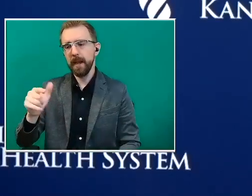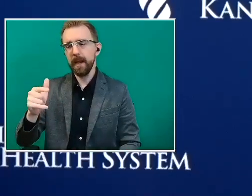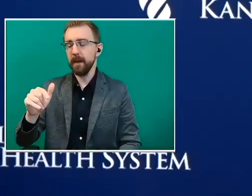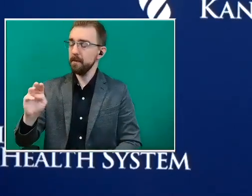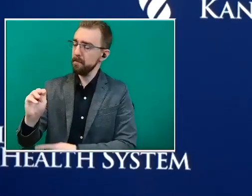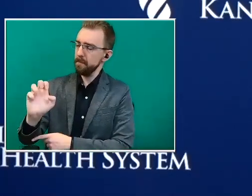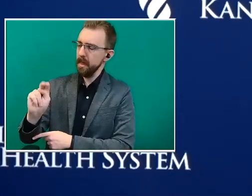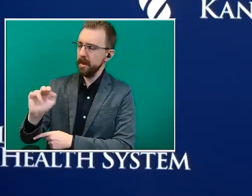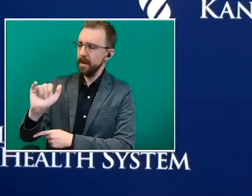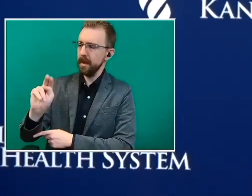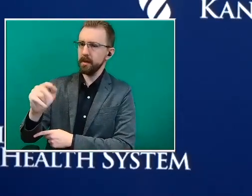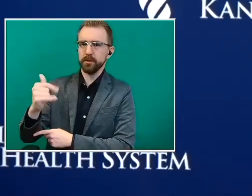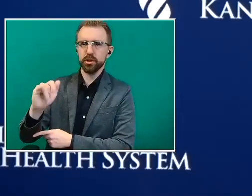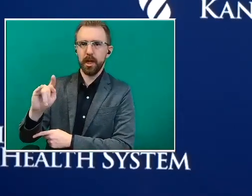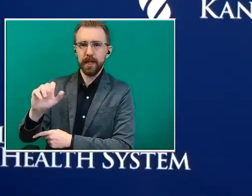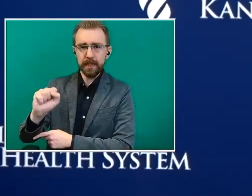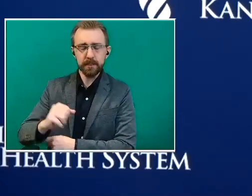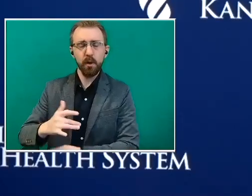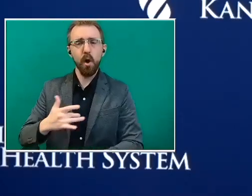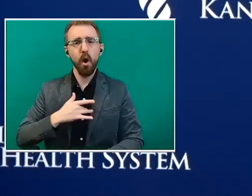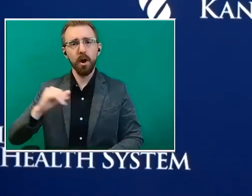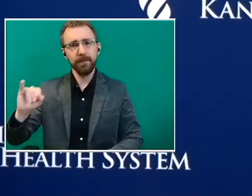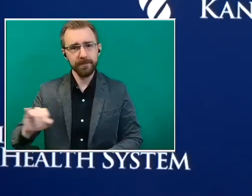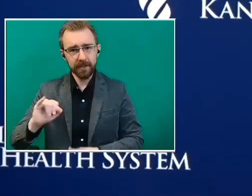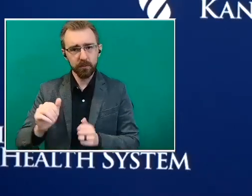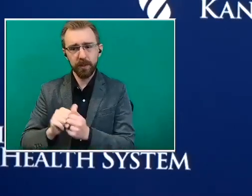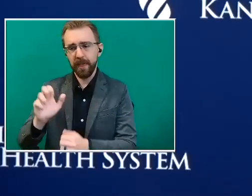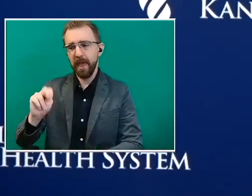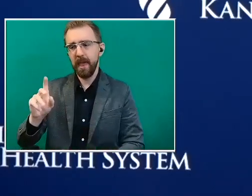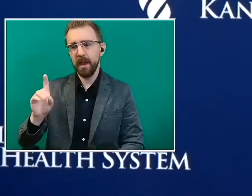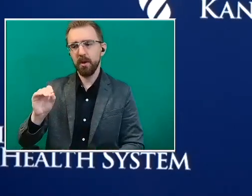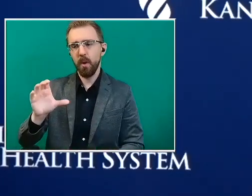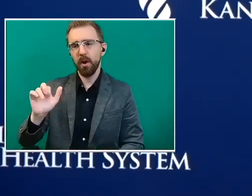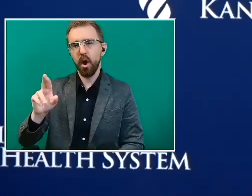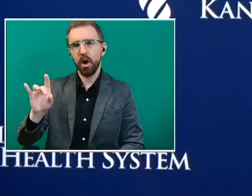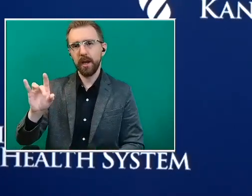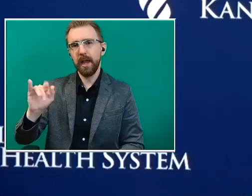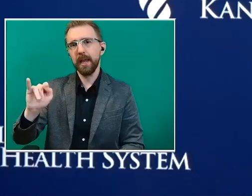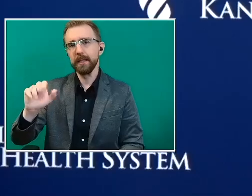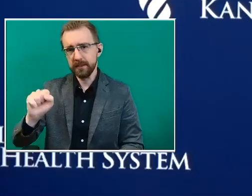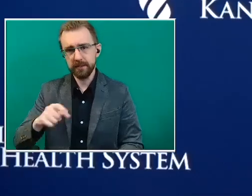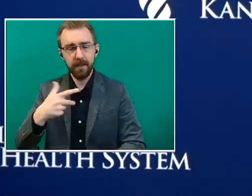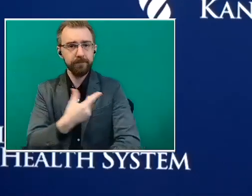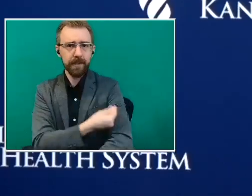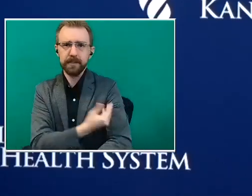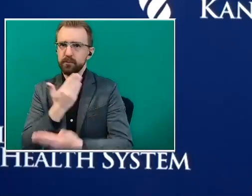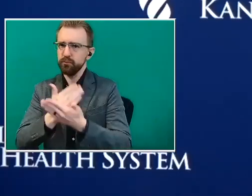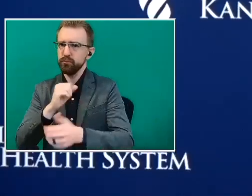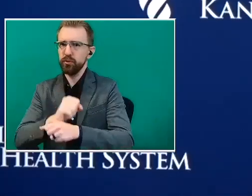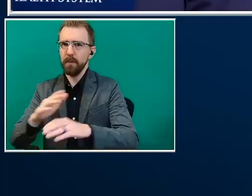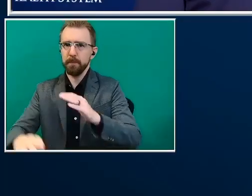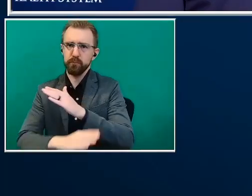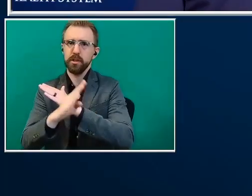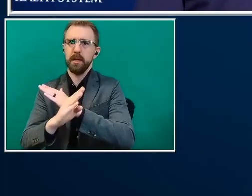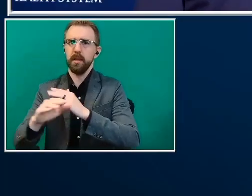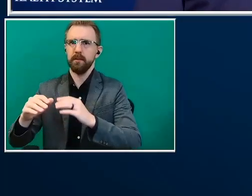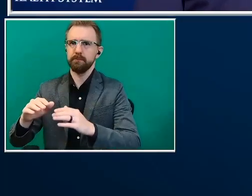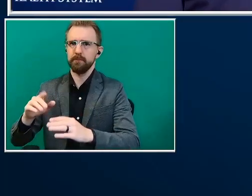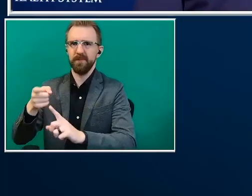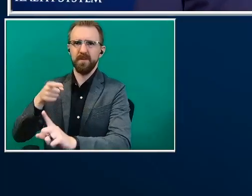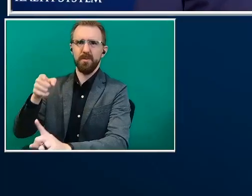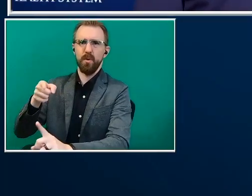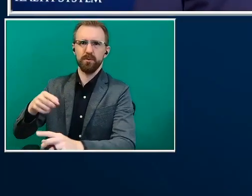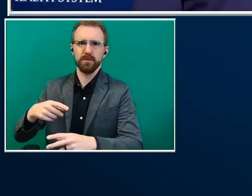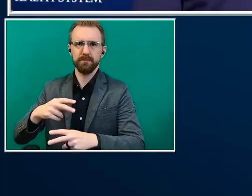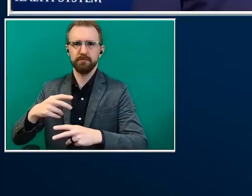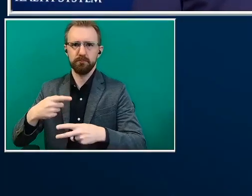or even heart infection with endocarditis. And the vaccine does a very good job of protecting against those complications. So, Doc Hawk, we're going to check